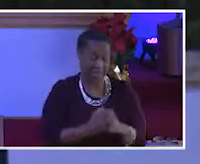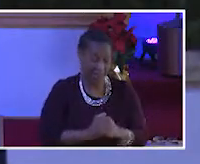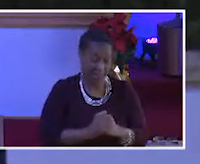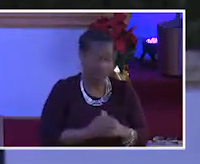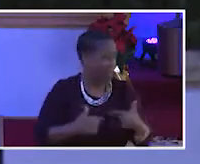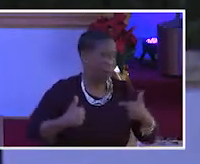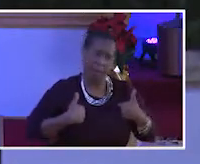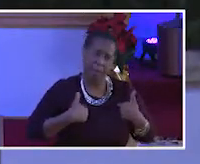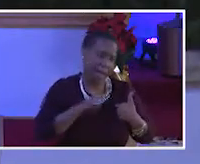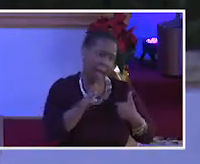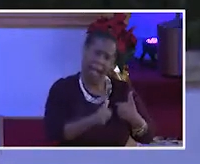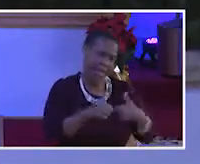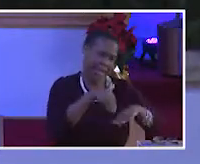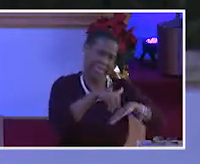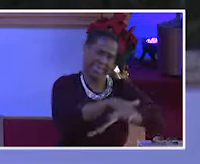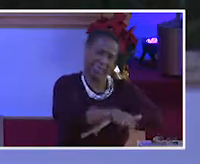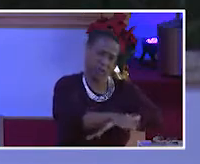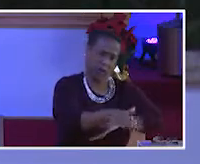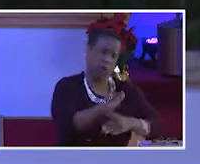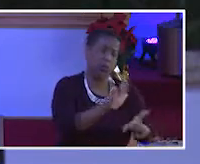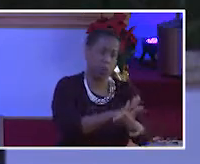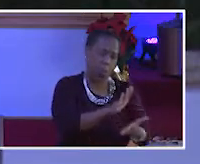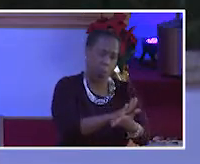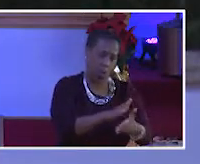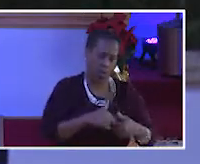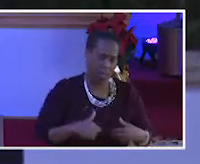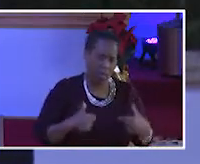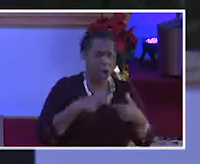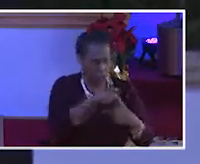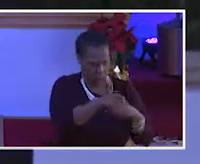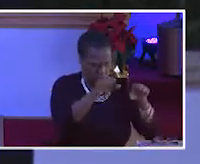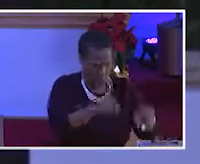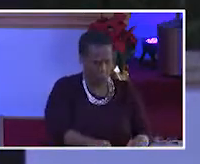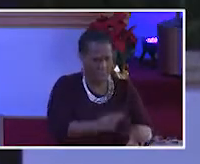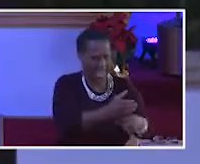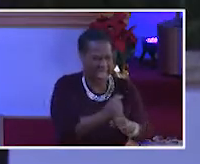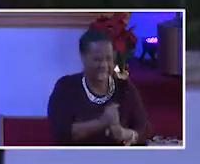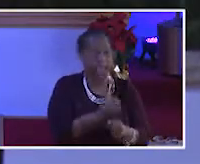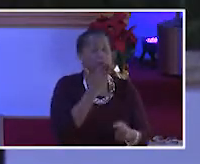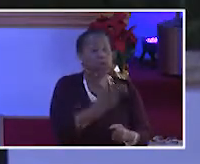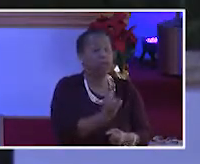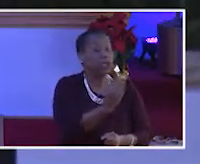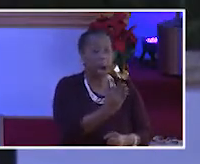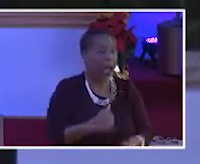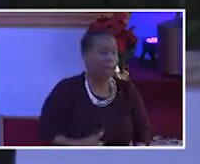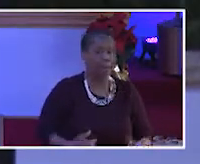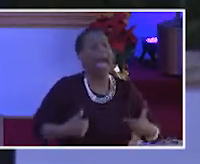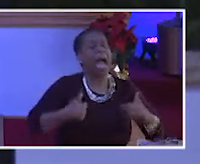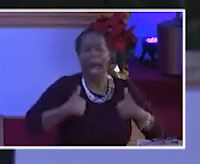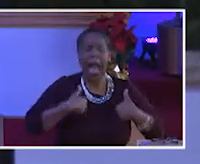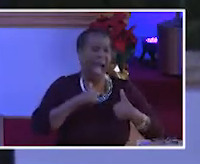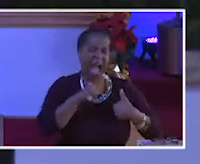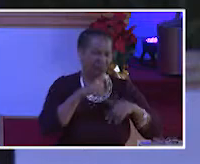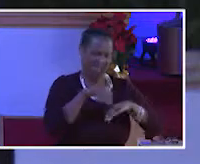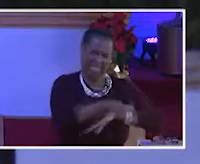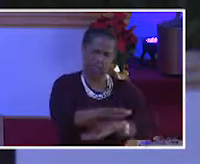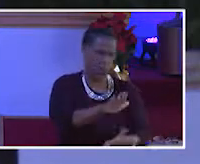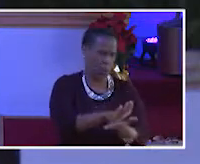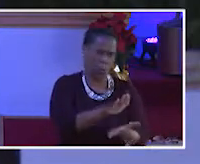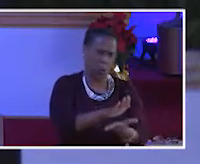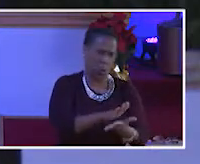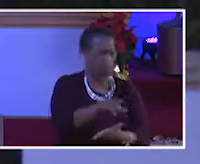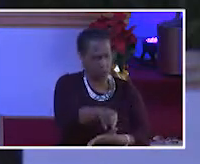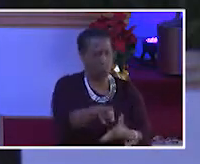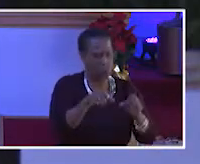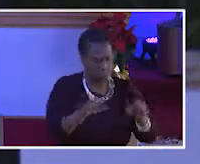I'm not just sending you to school so that you can get a good job. I'm not just sending you to school so